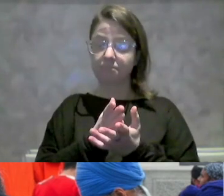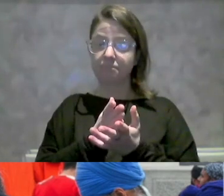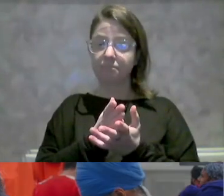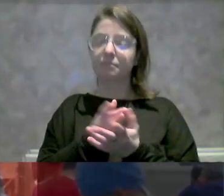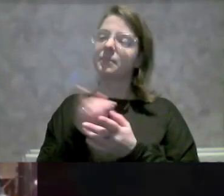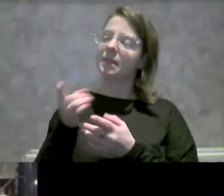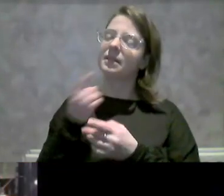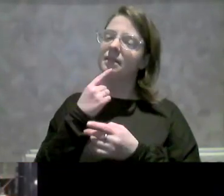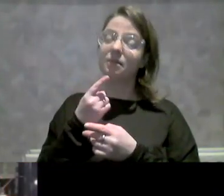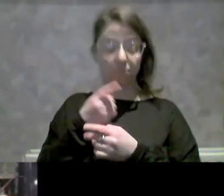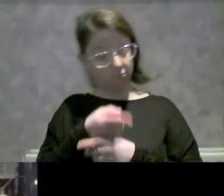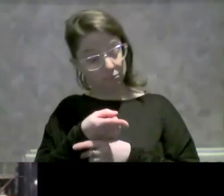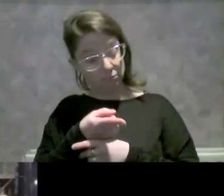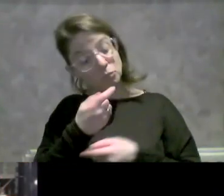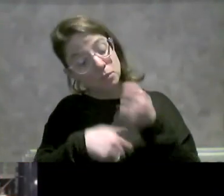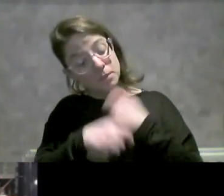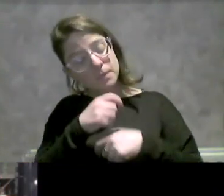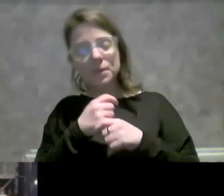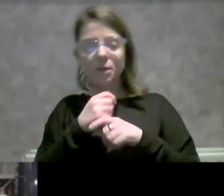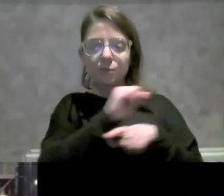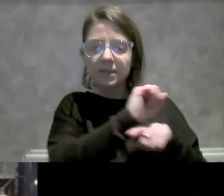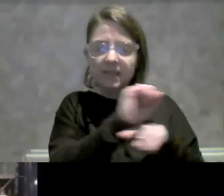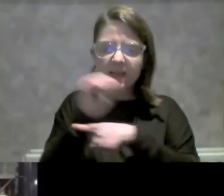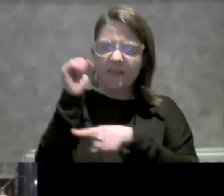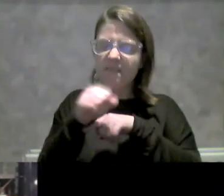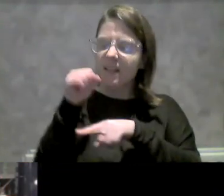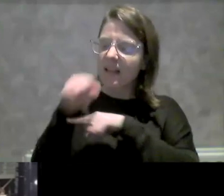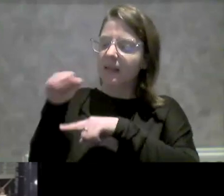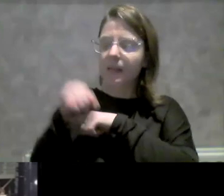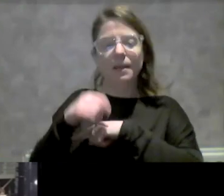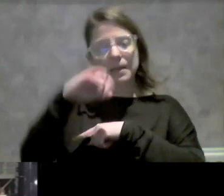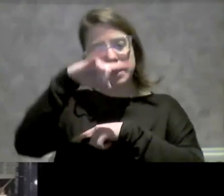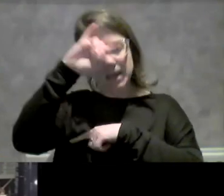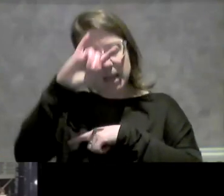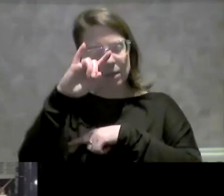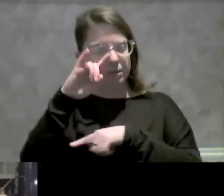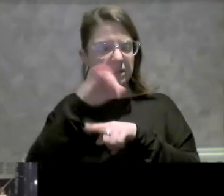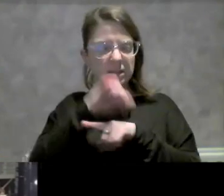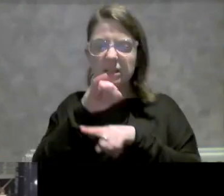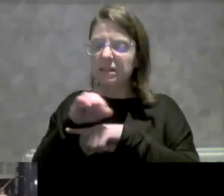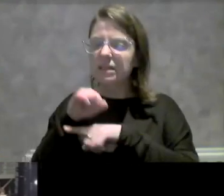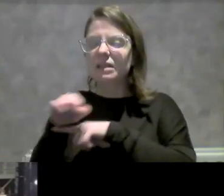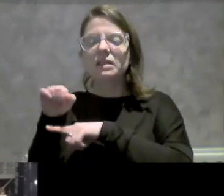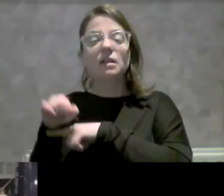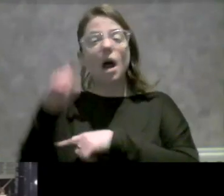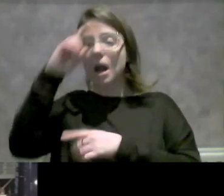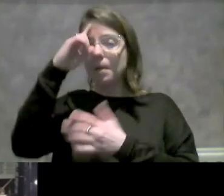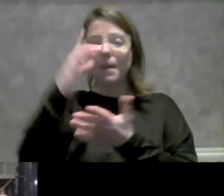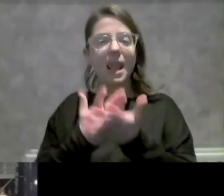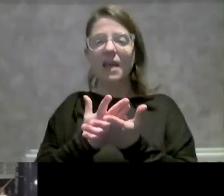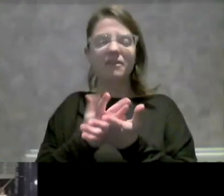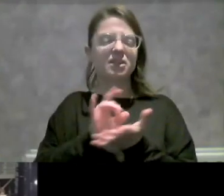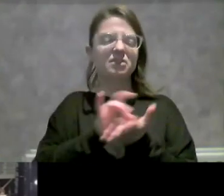He said, will you defeat them, your demons and all the